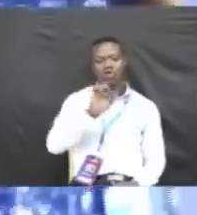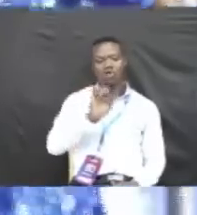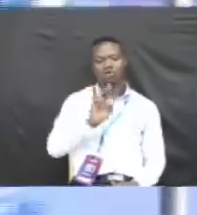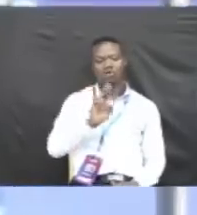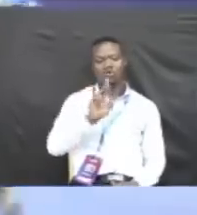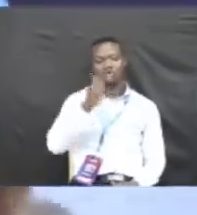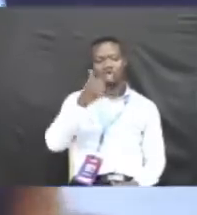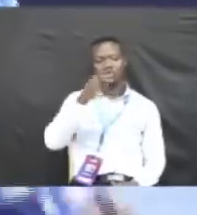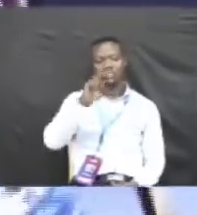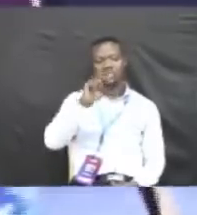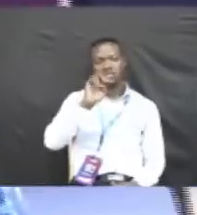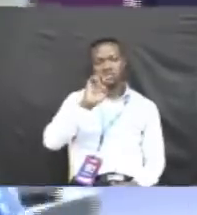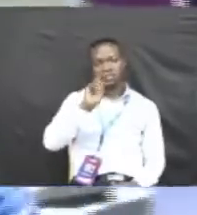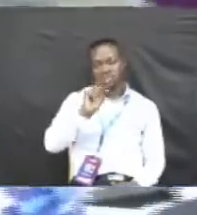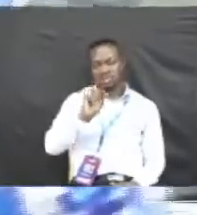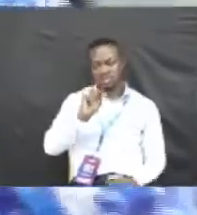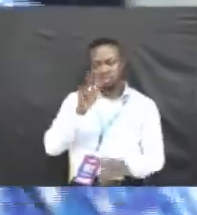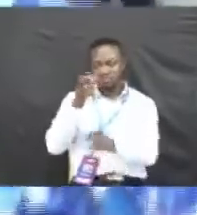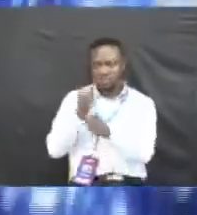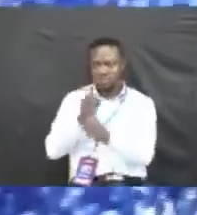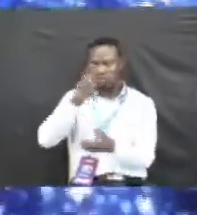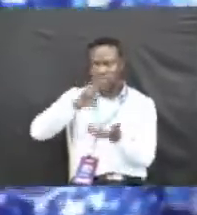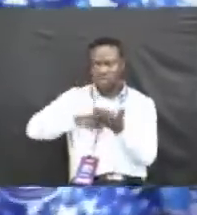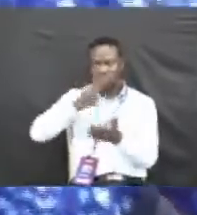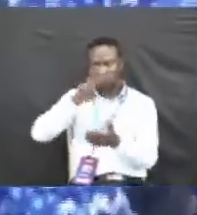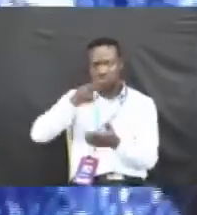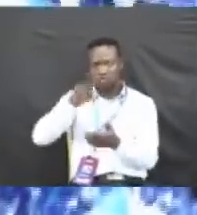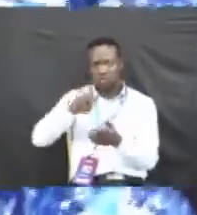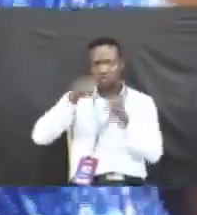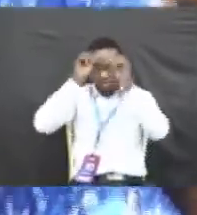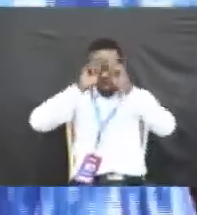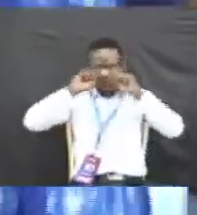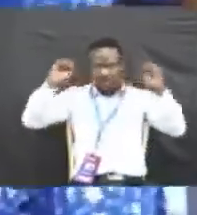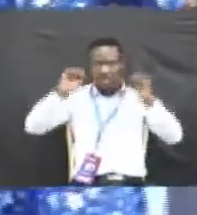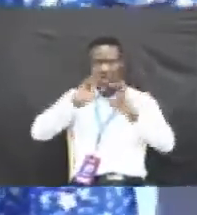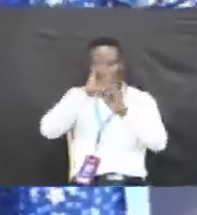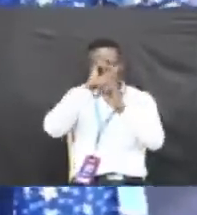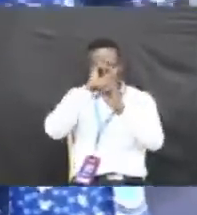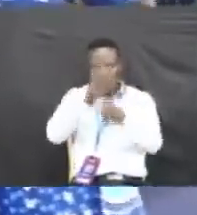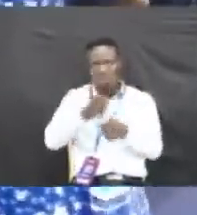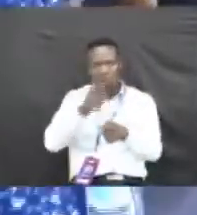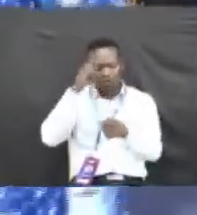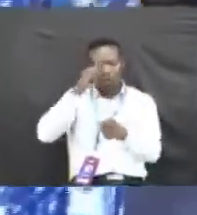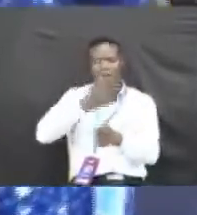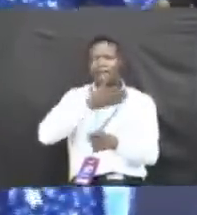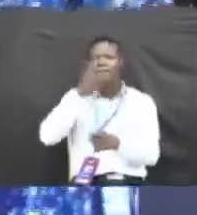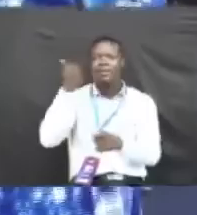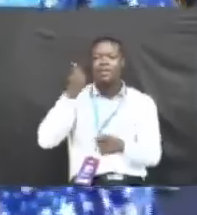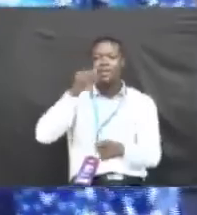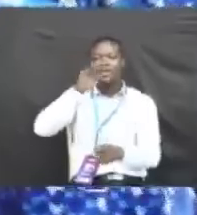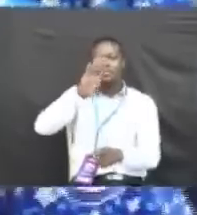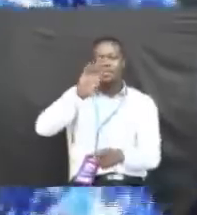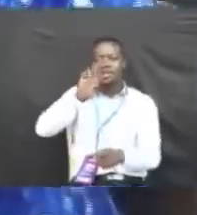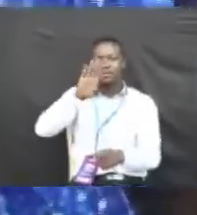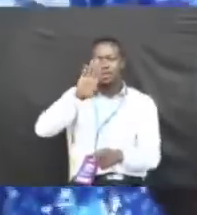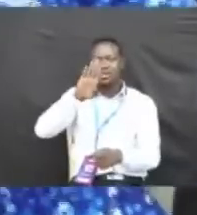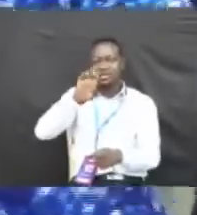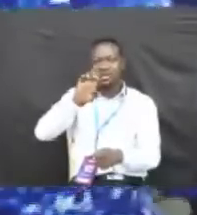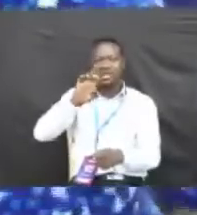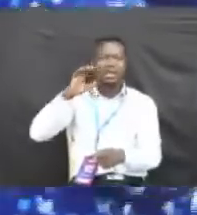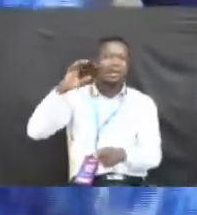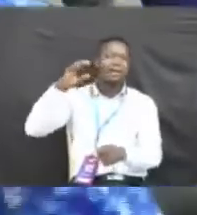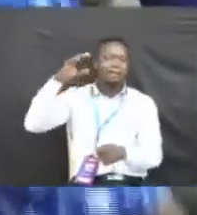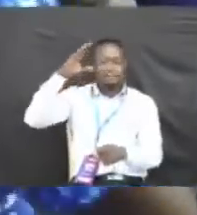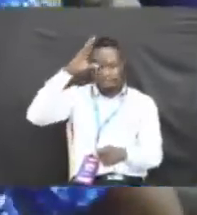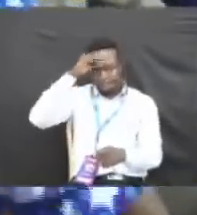Yabua Junior District received the 2022 presidential award for being the best BEC male